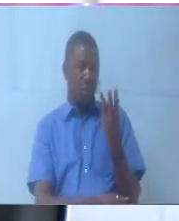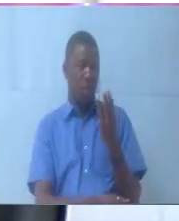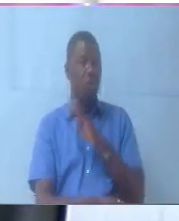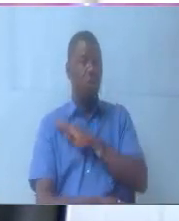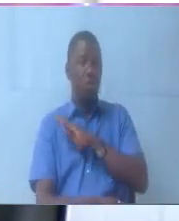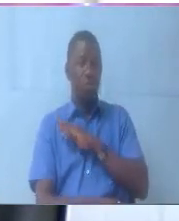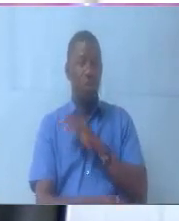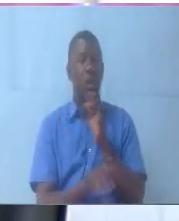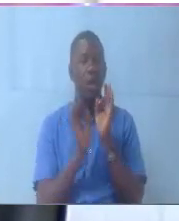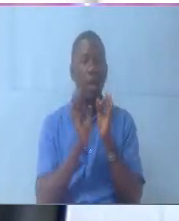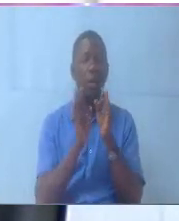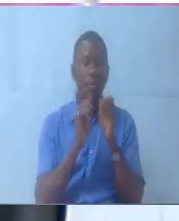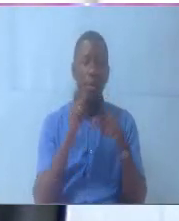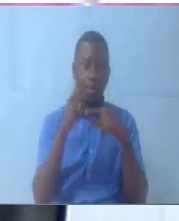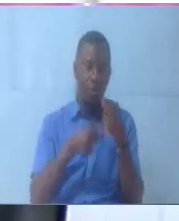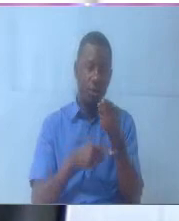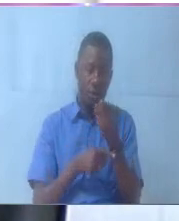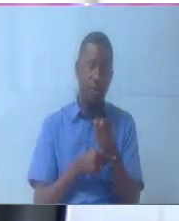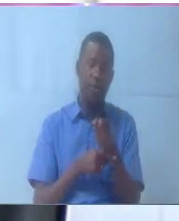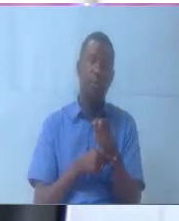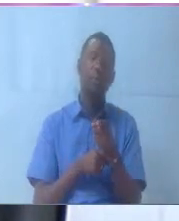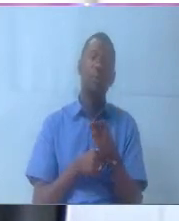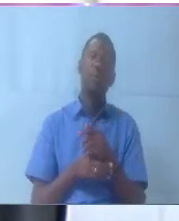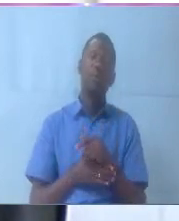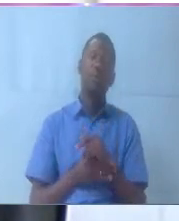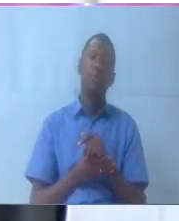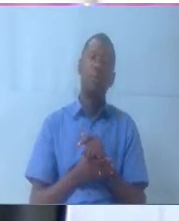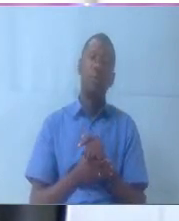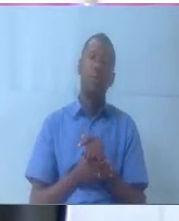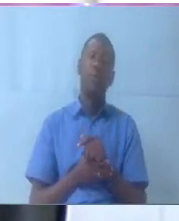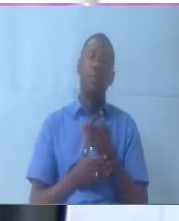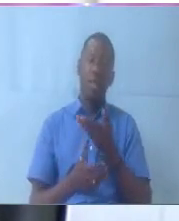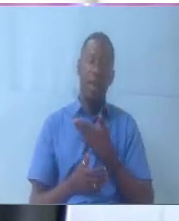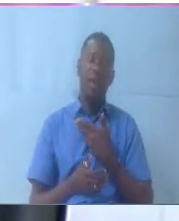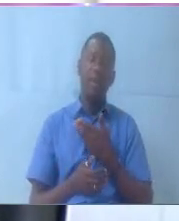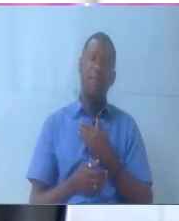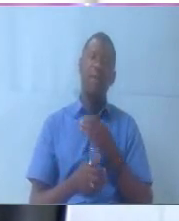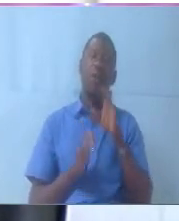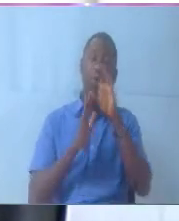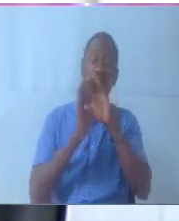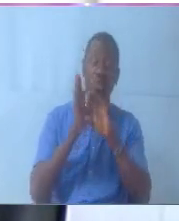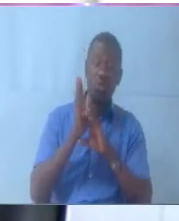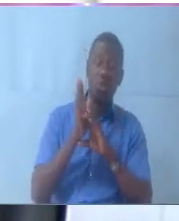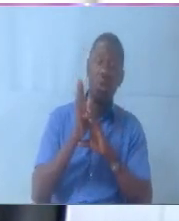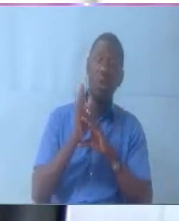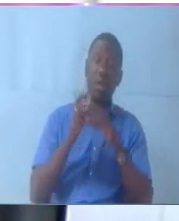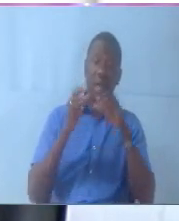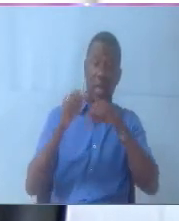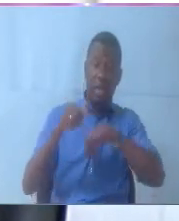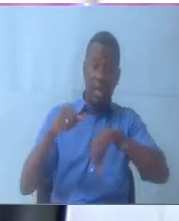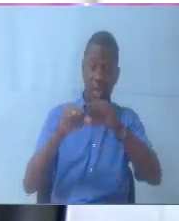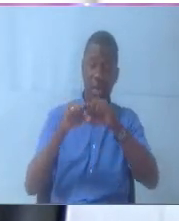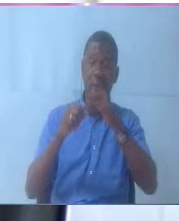nyine itandiko there is thereby constituted a court wari anatalo han fo sain ko kiti bunda